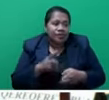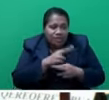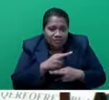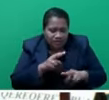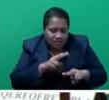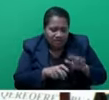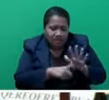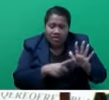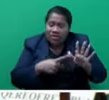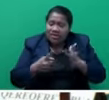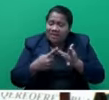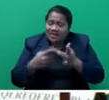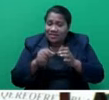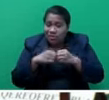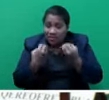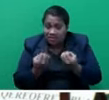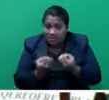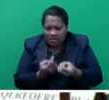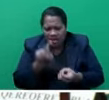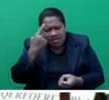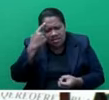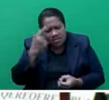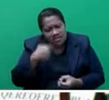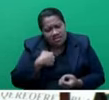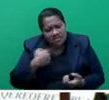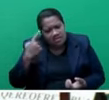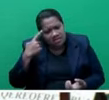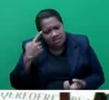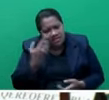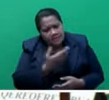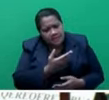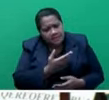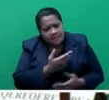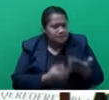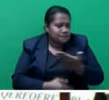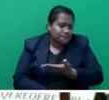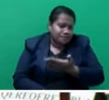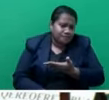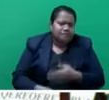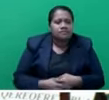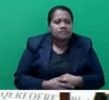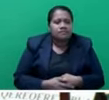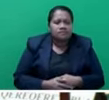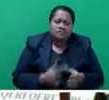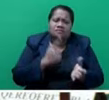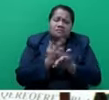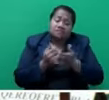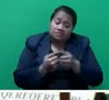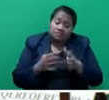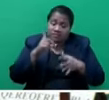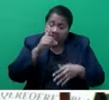other statutory organizations. I think a lot of the wastage can take place